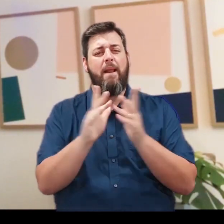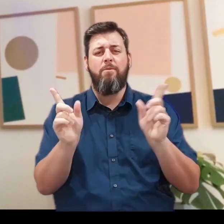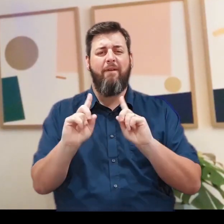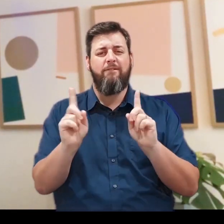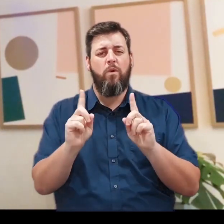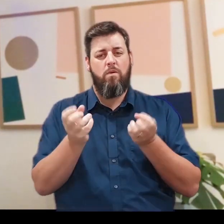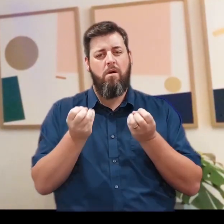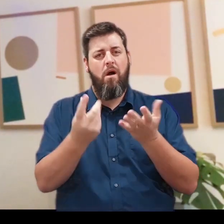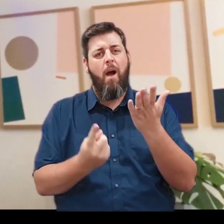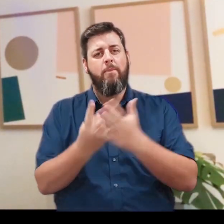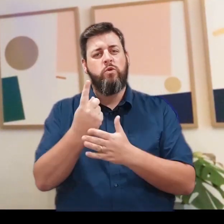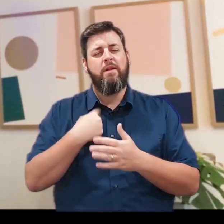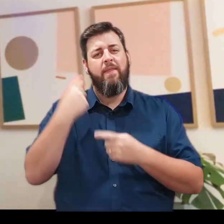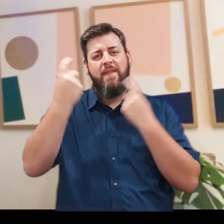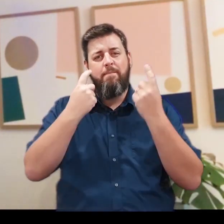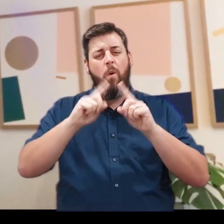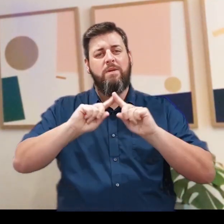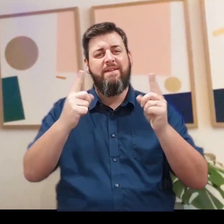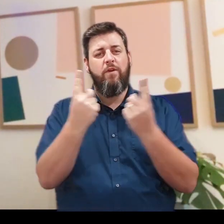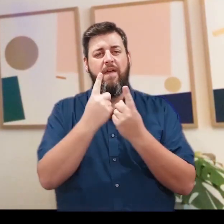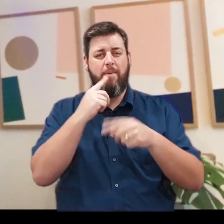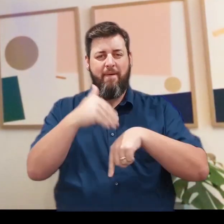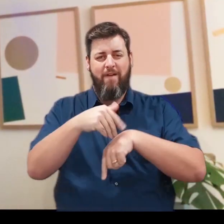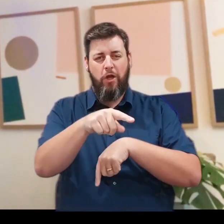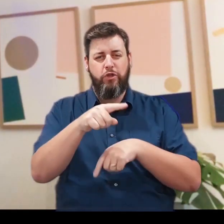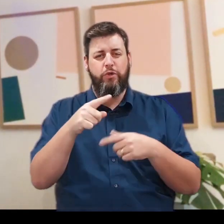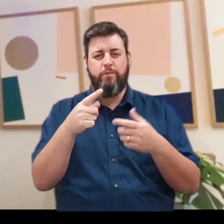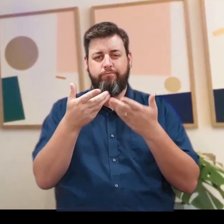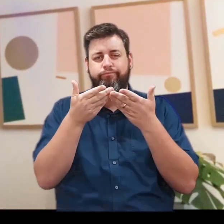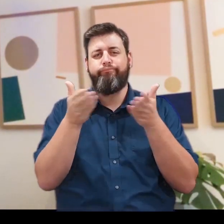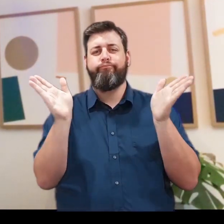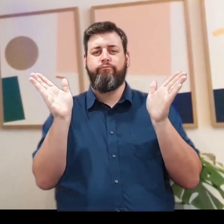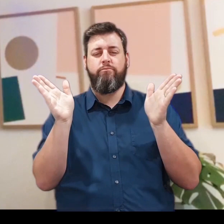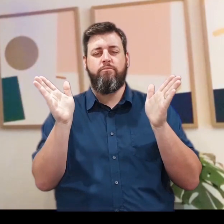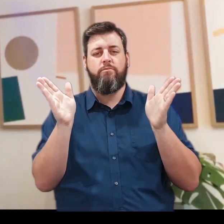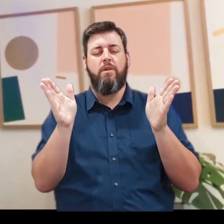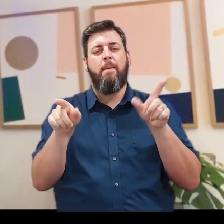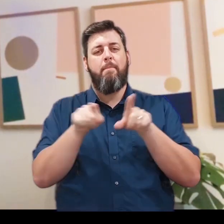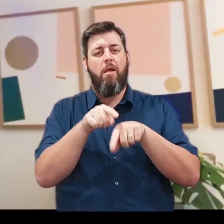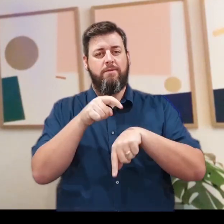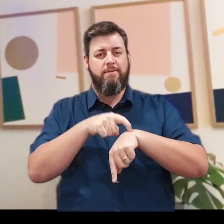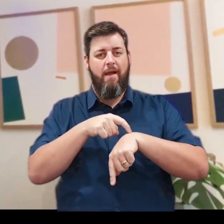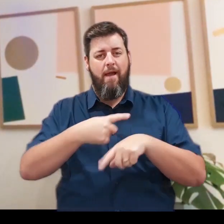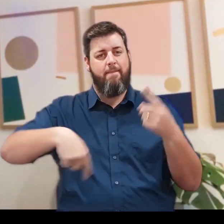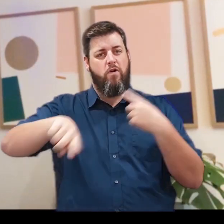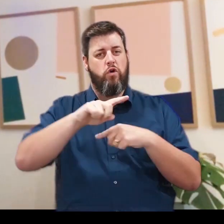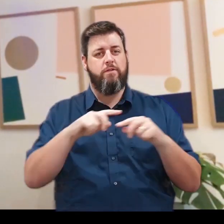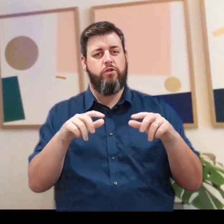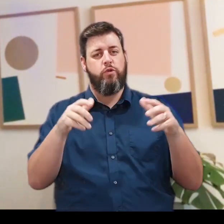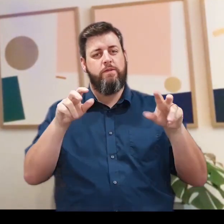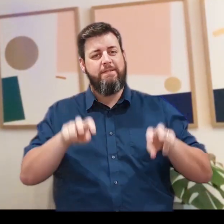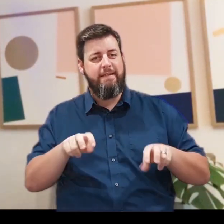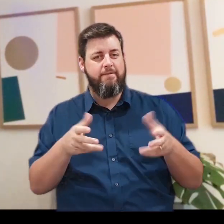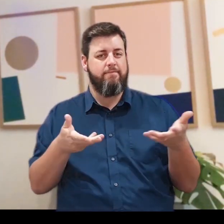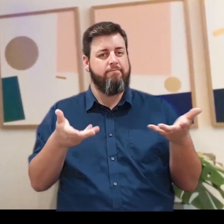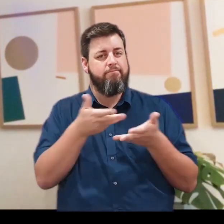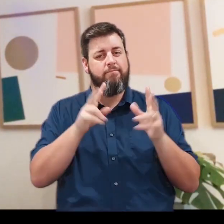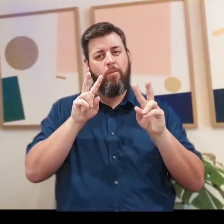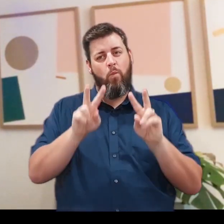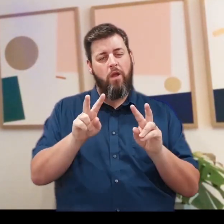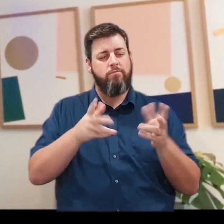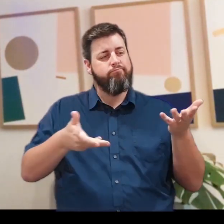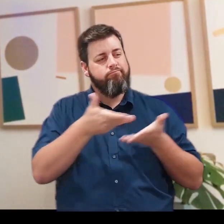us at the moment and to create a moment for us all to come together, sit and watch, listen and talk to our family and